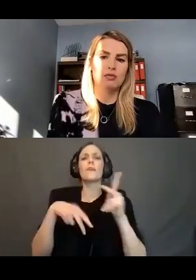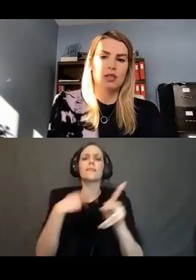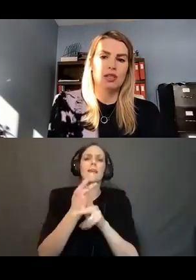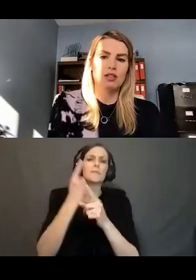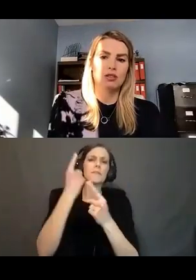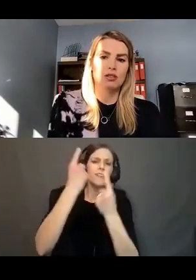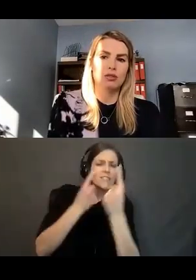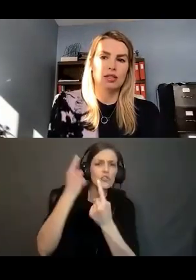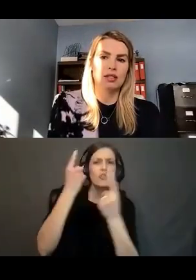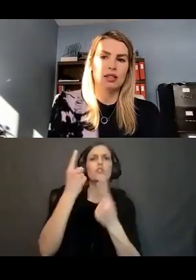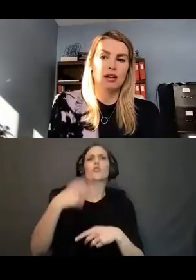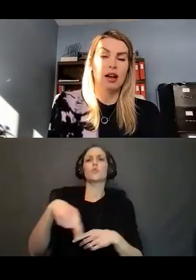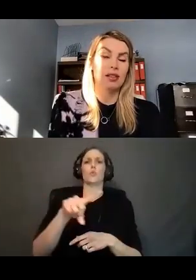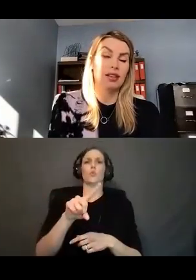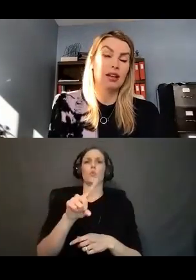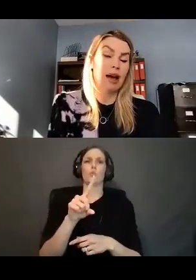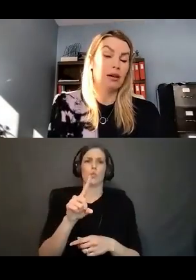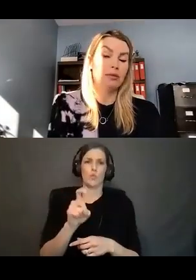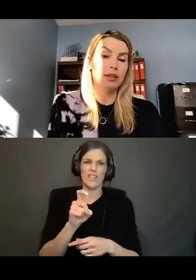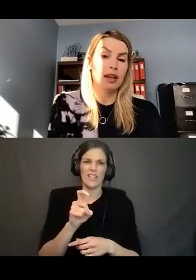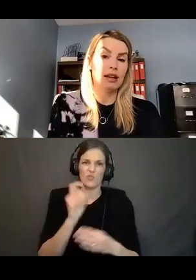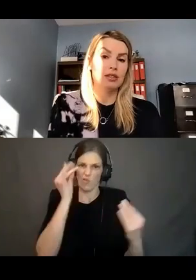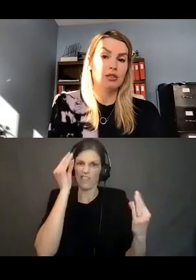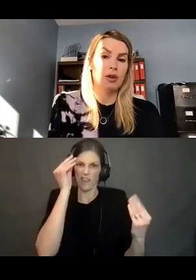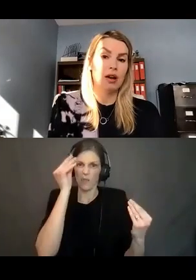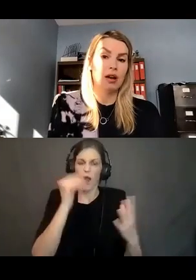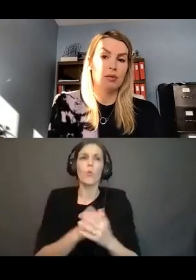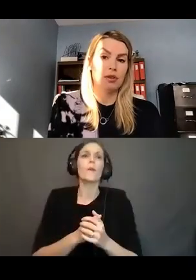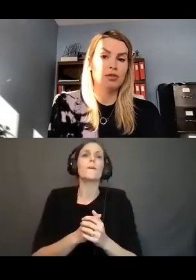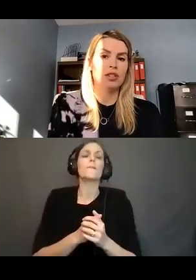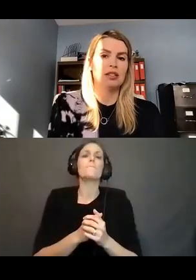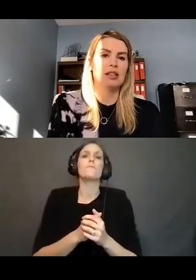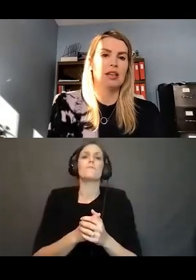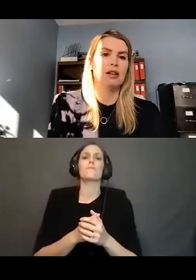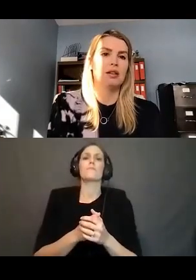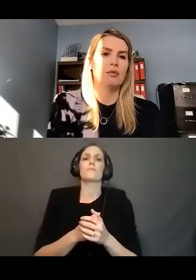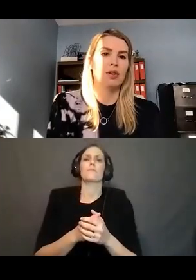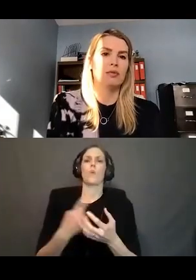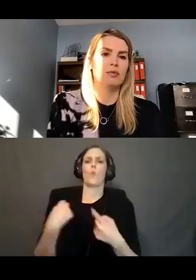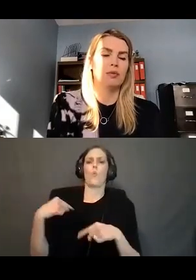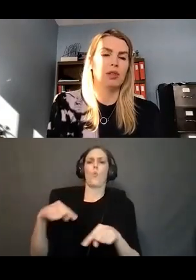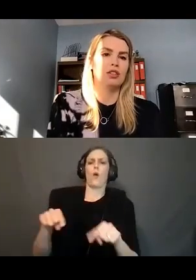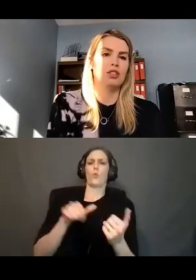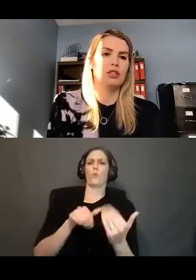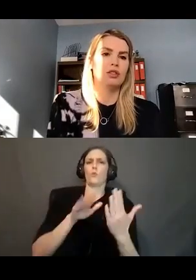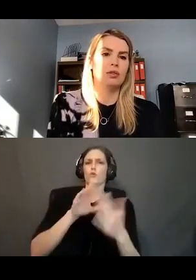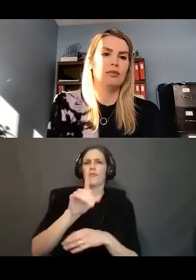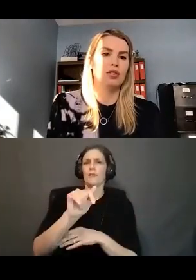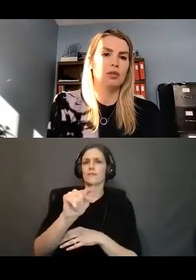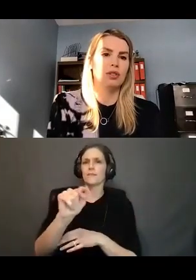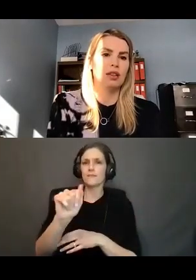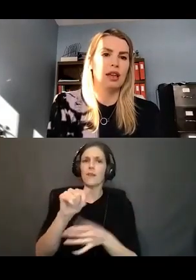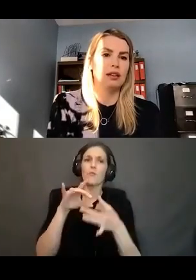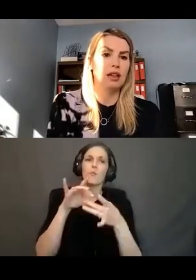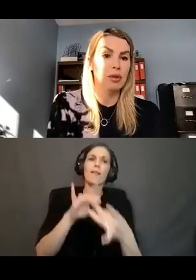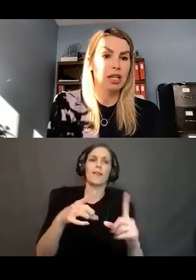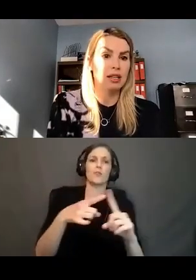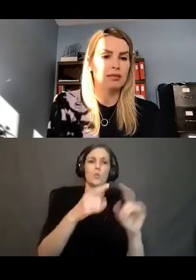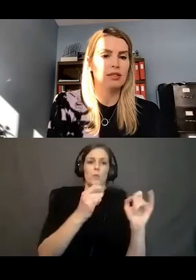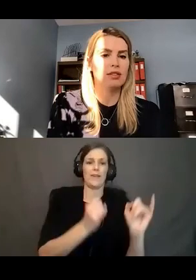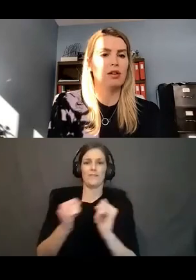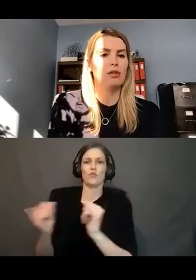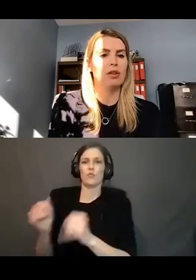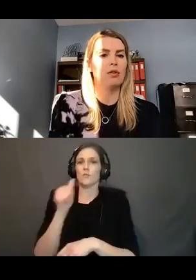that you need to think about as you are approaching this data with relation to individuals'